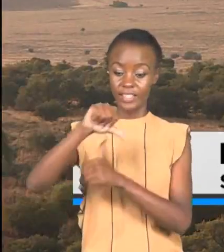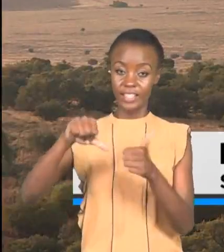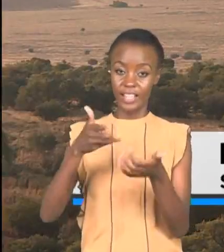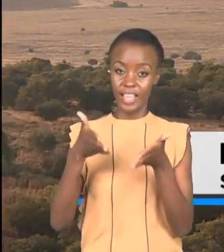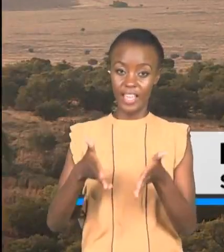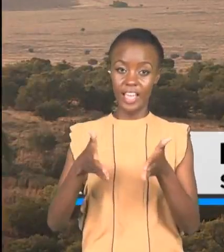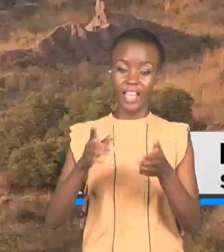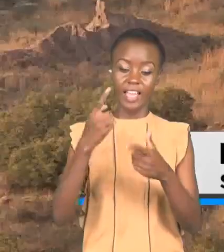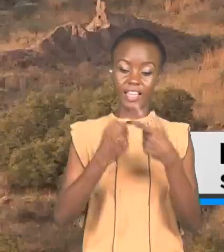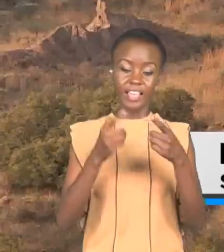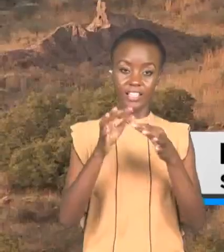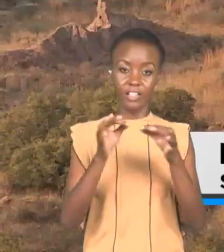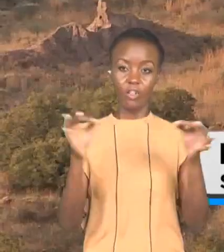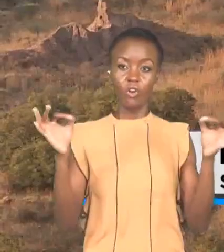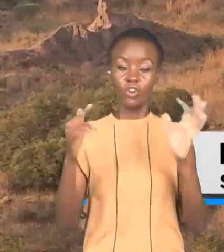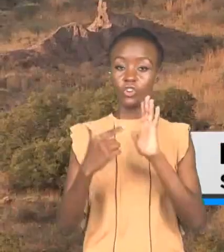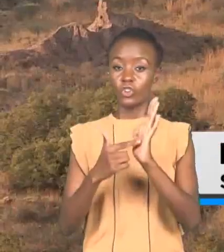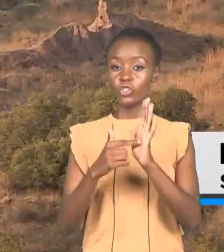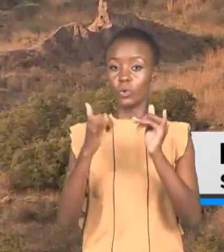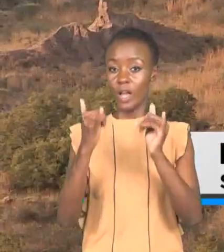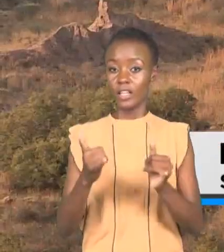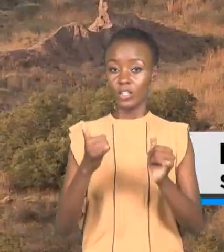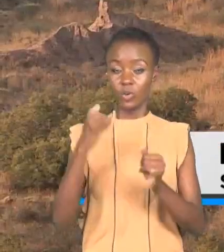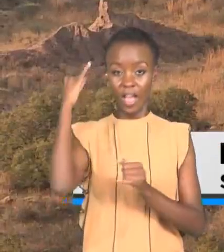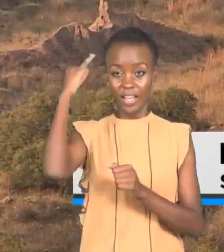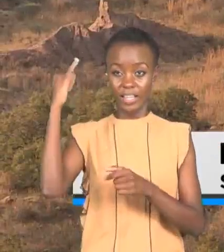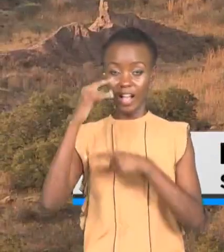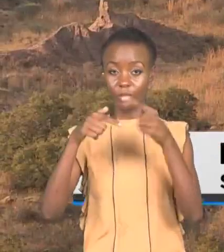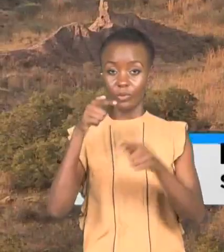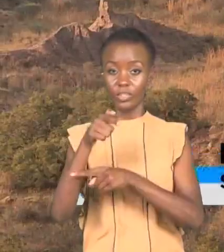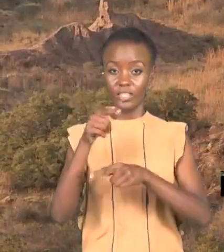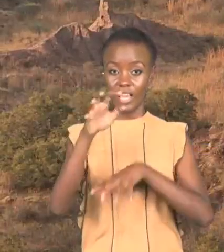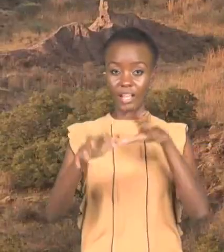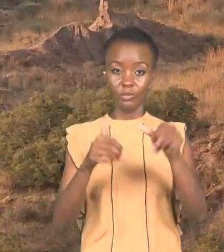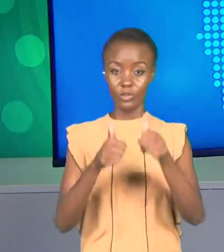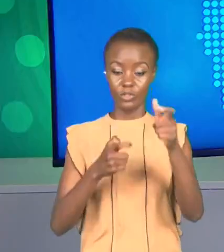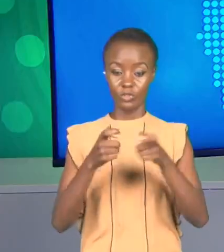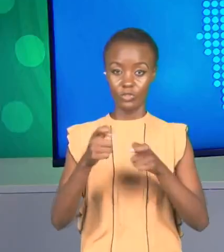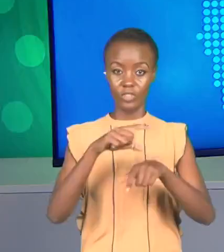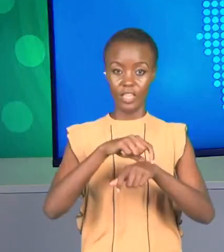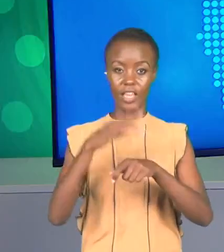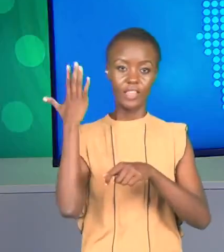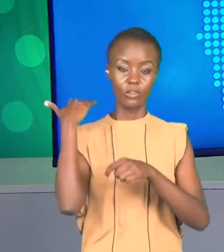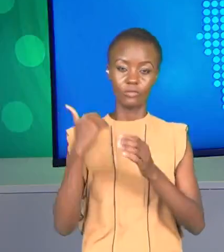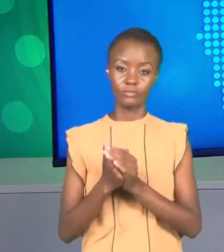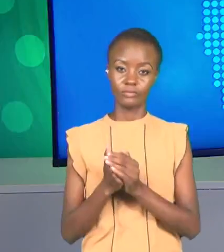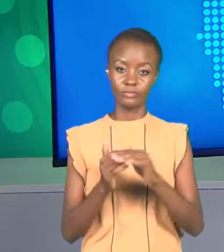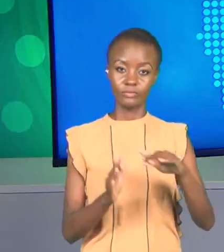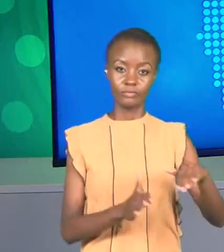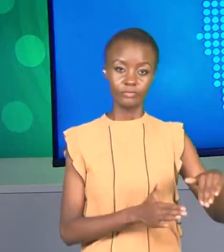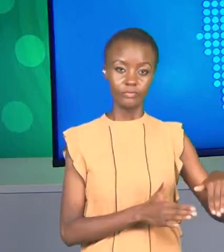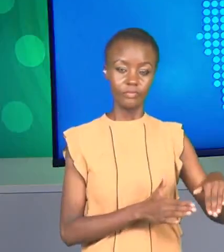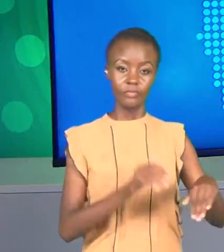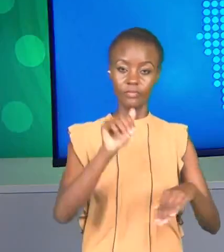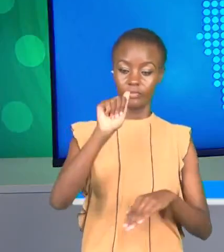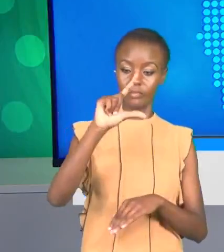years to come, trying to shed new light on the giants that once roamed the earth. For generations,